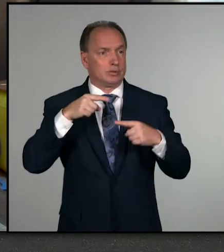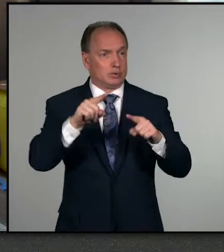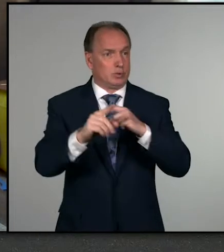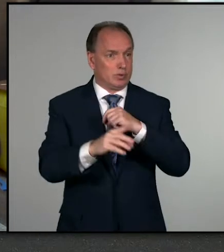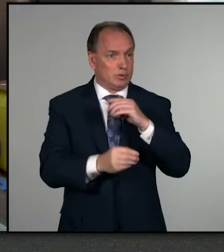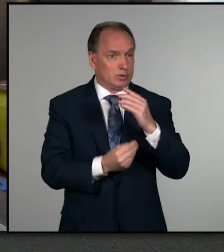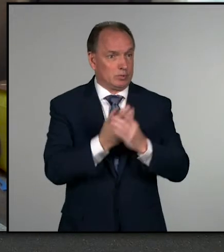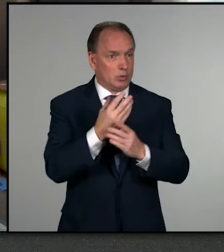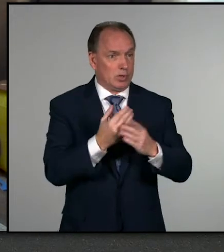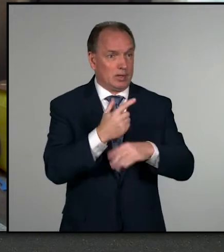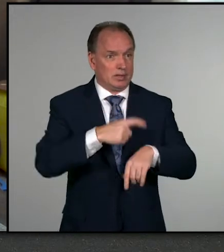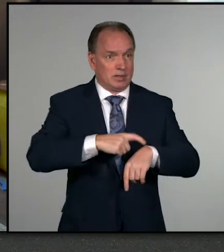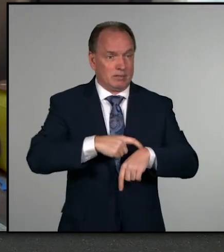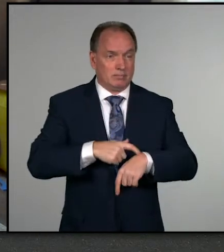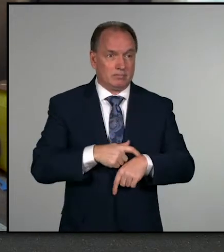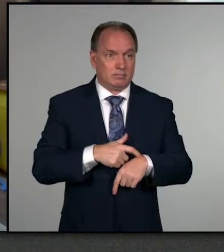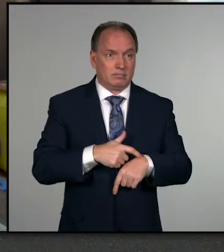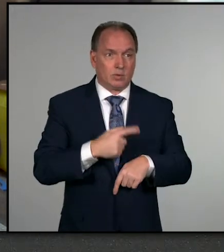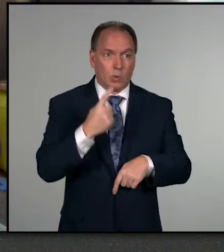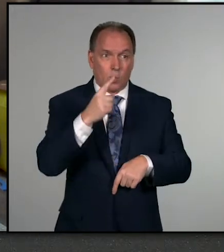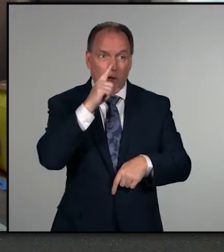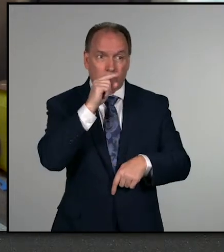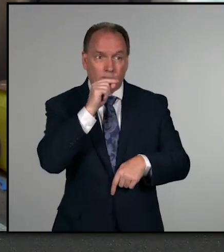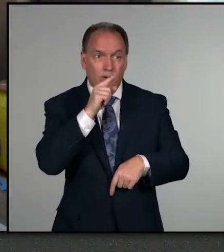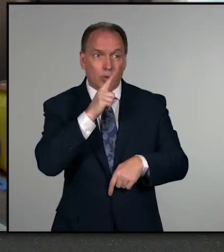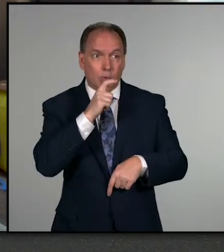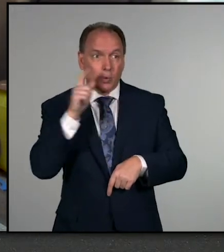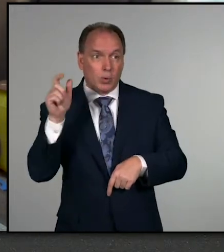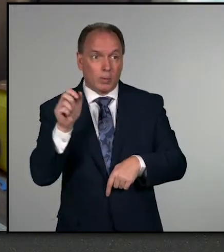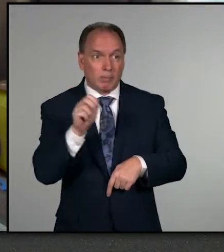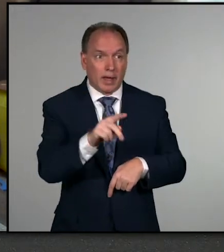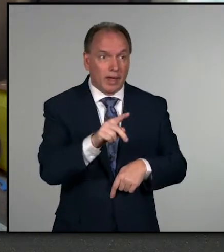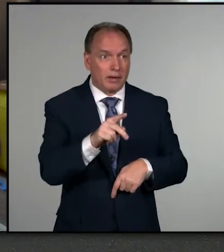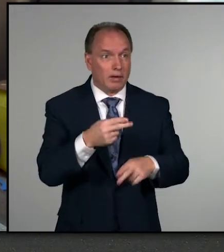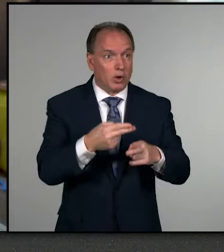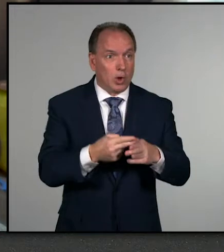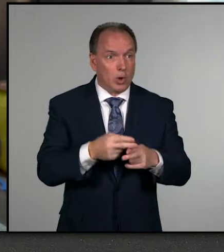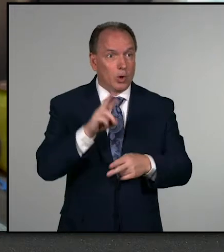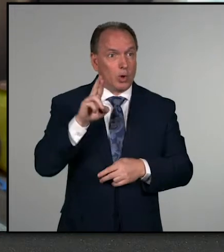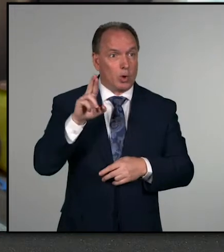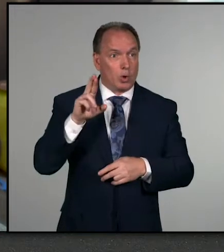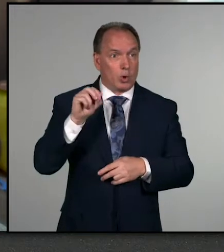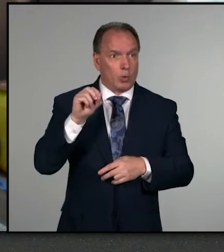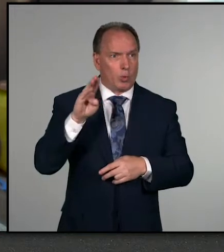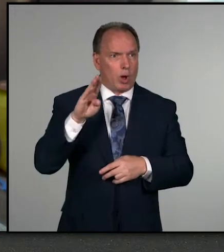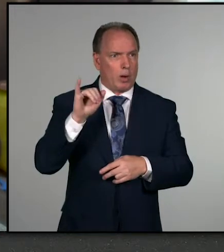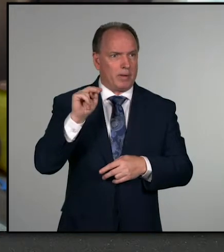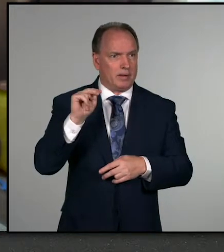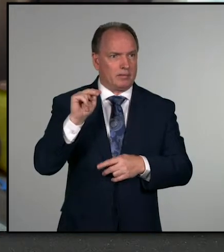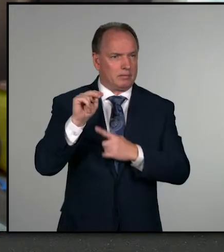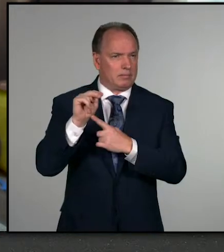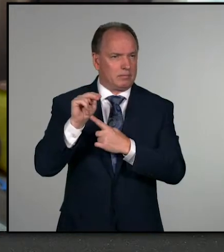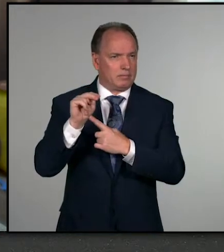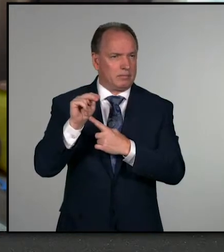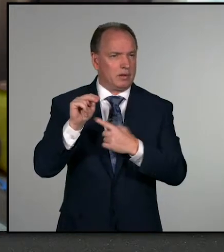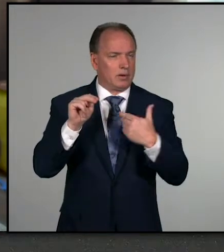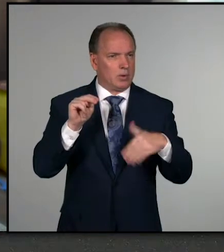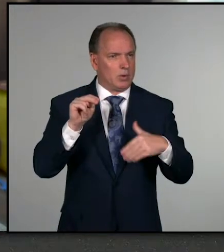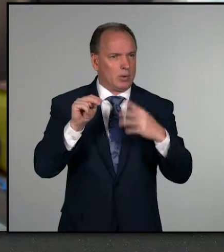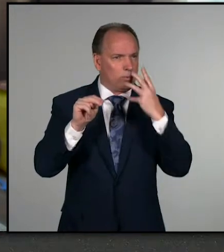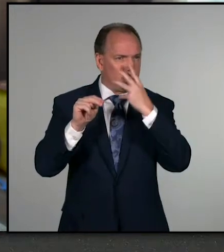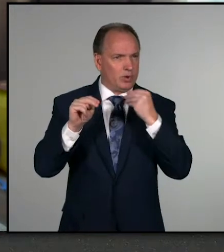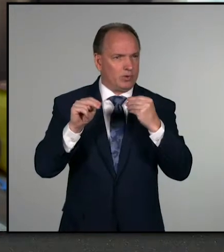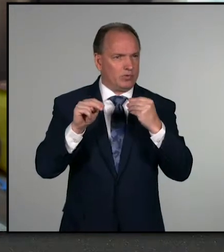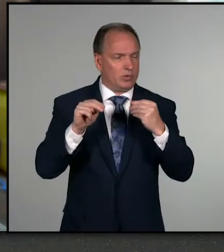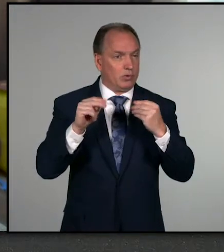spring. And one of the birds that comes back is a robin. Now robins have beautiful red